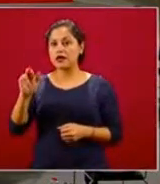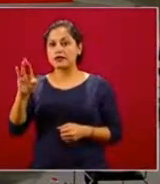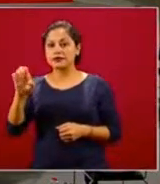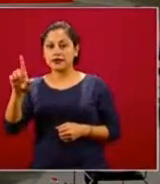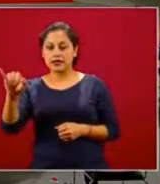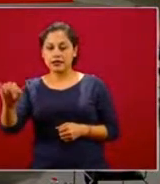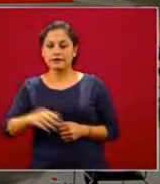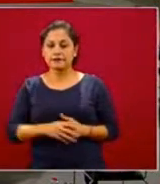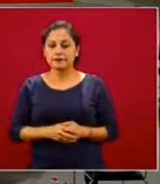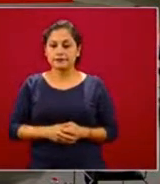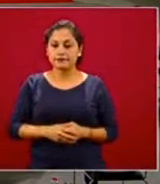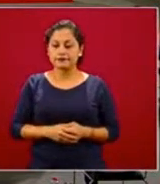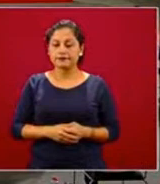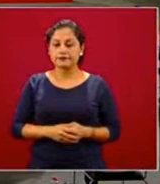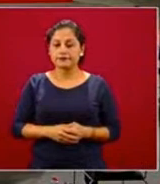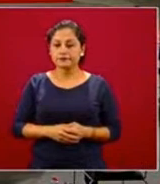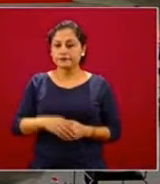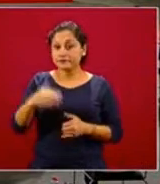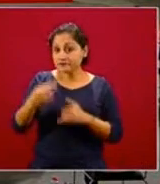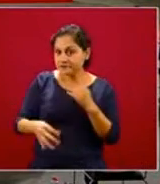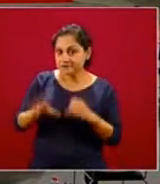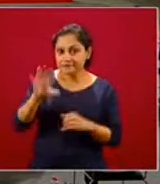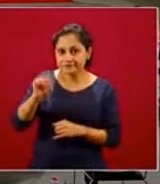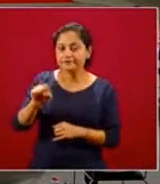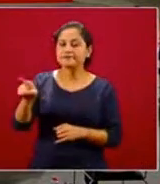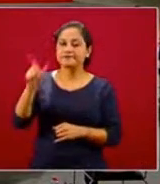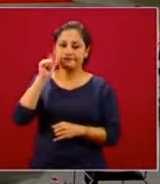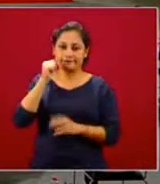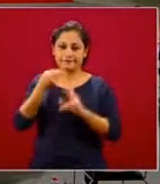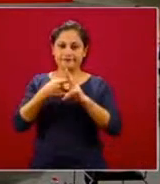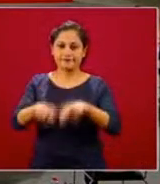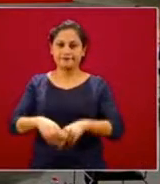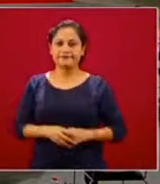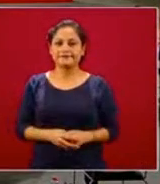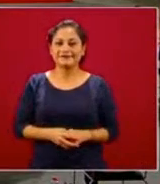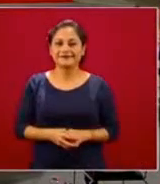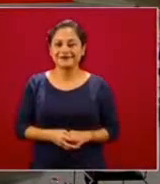Araceli. We always leave you to the last, so next time you get to start.